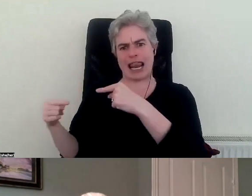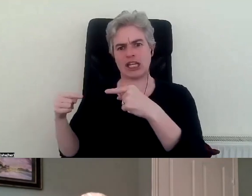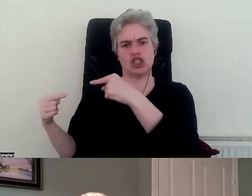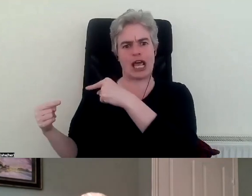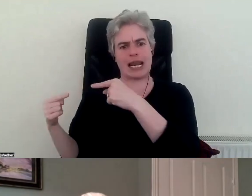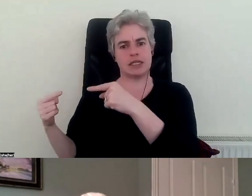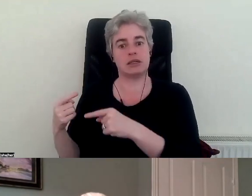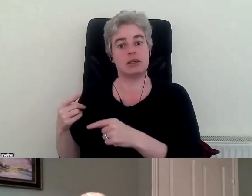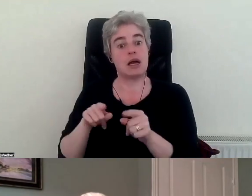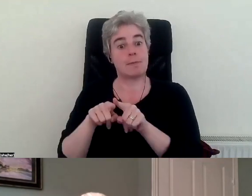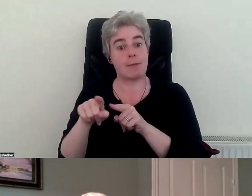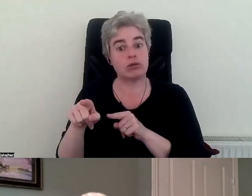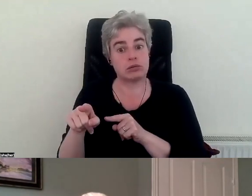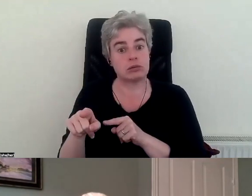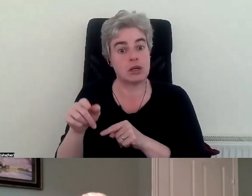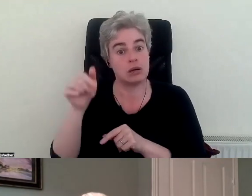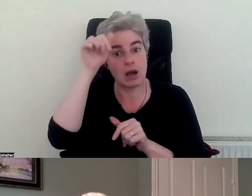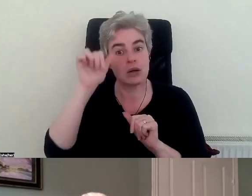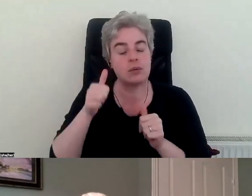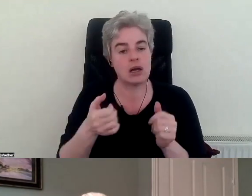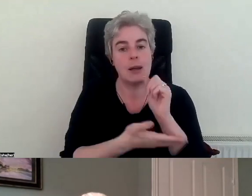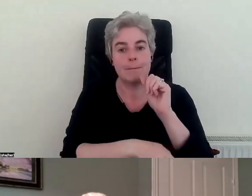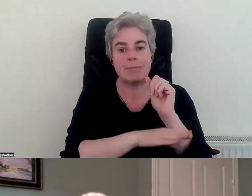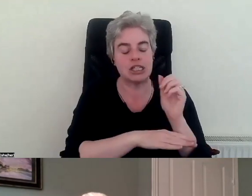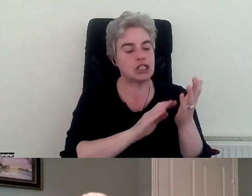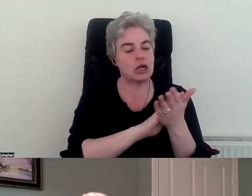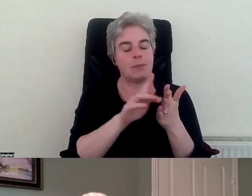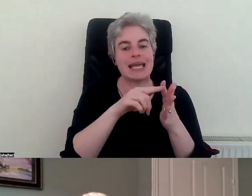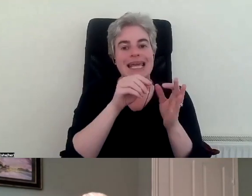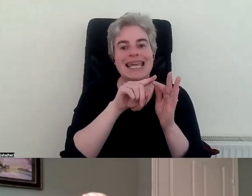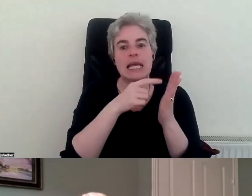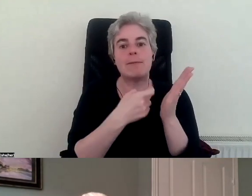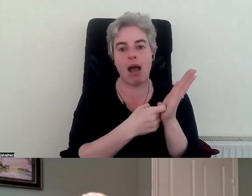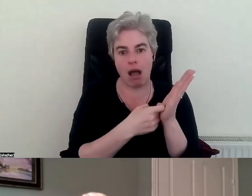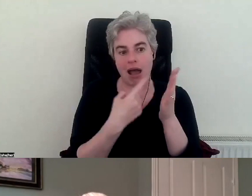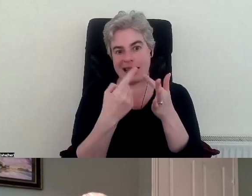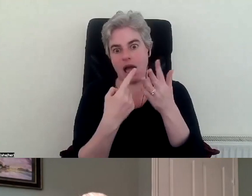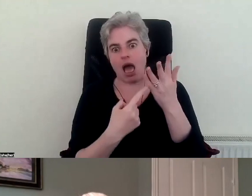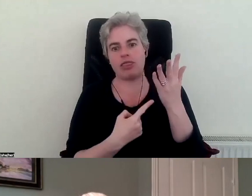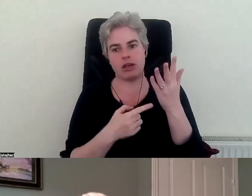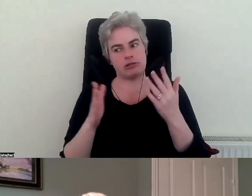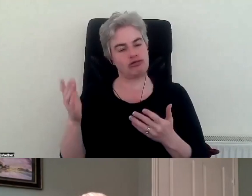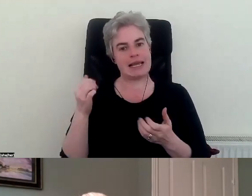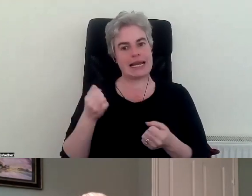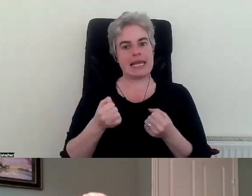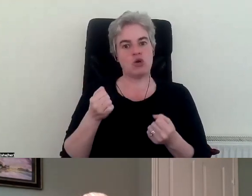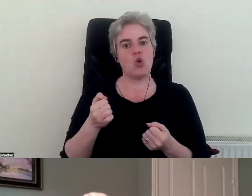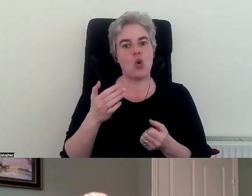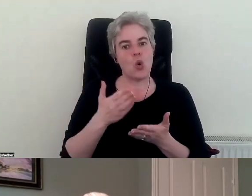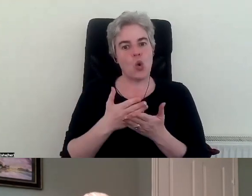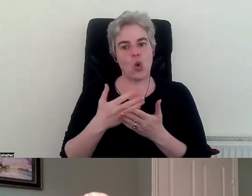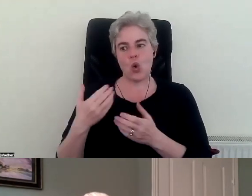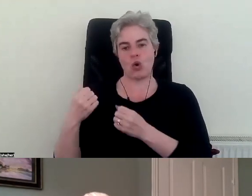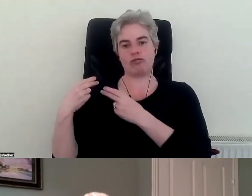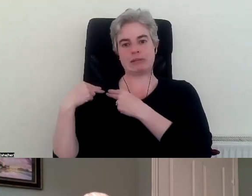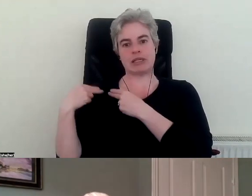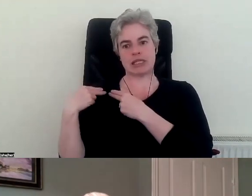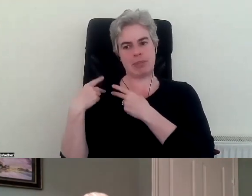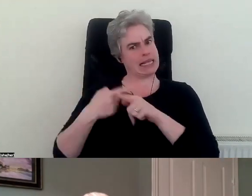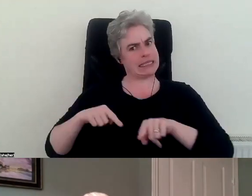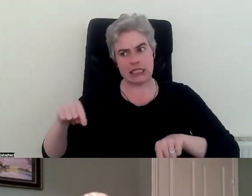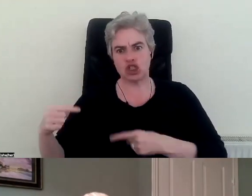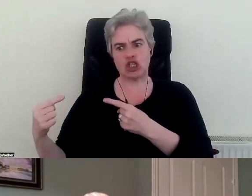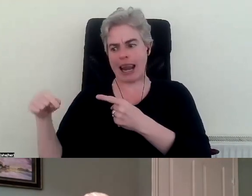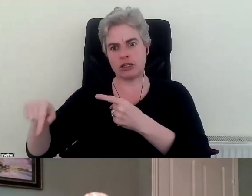Most prominently, you know, like Bishop Heber and others really took things on their own and